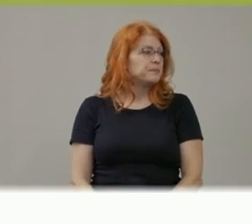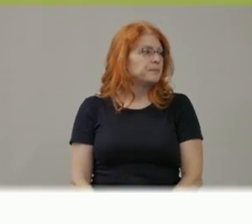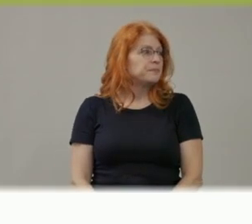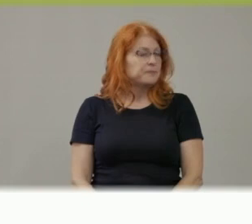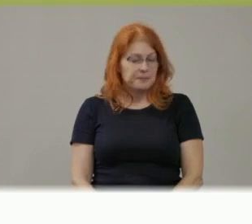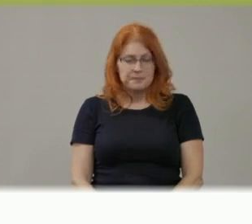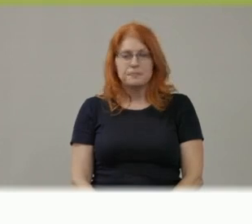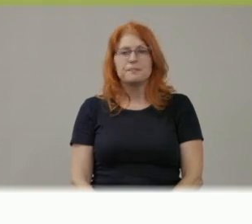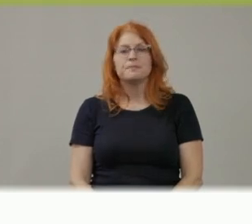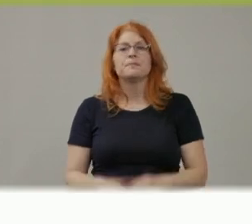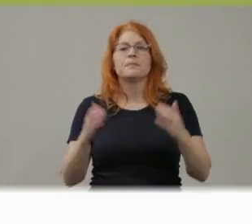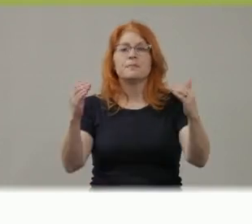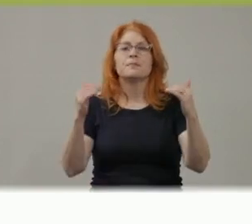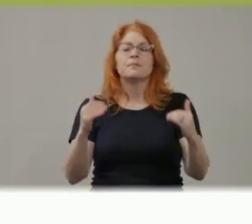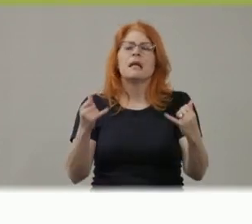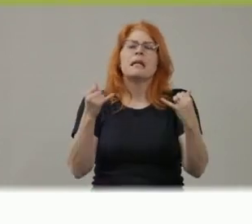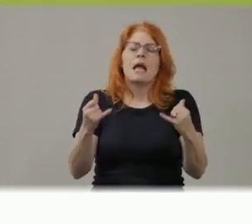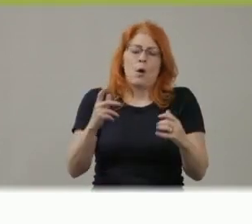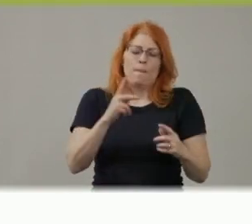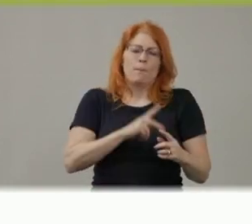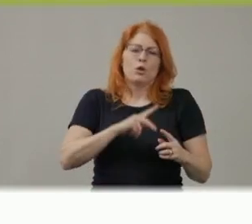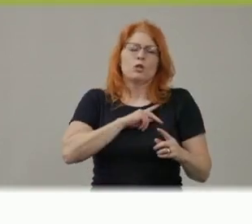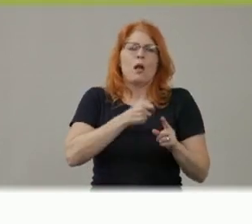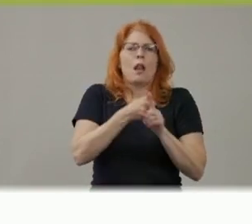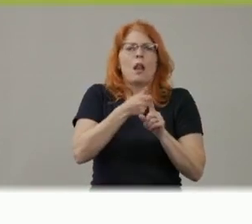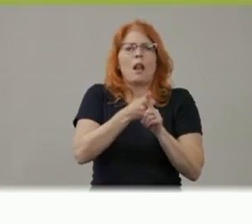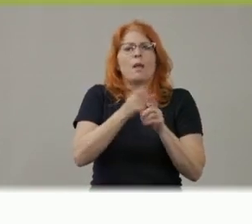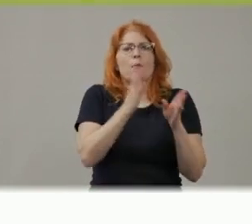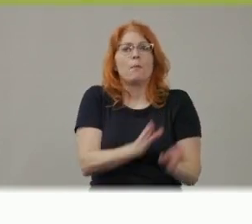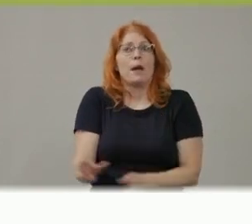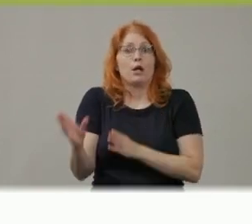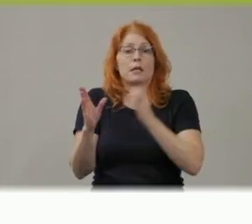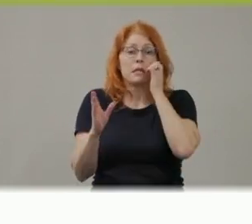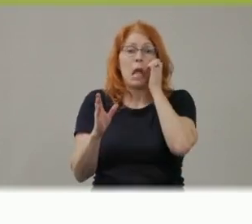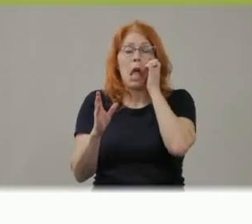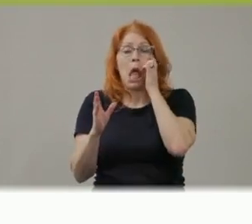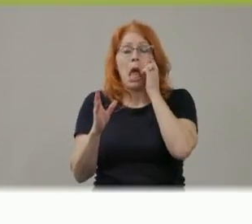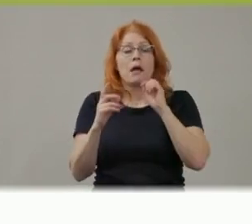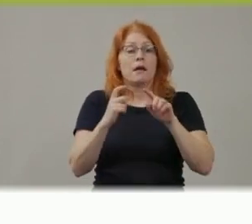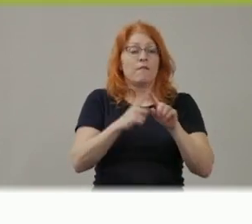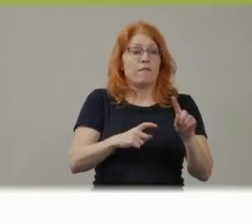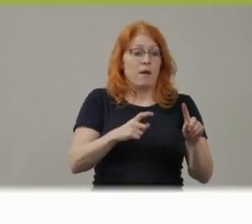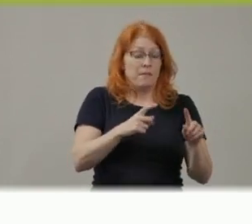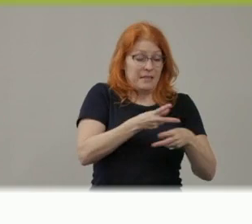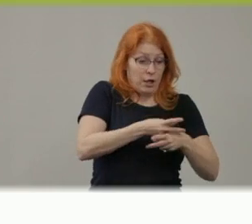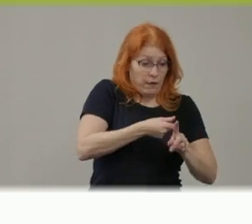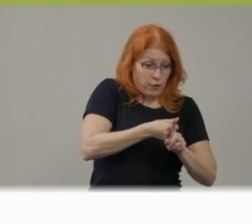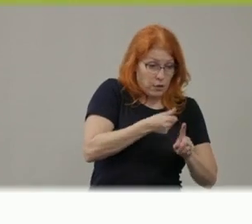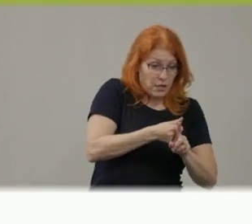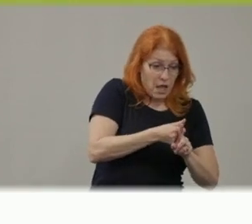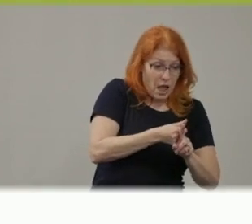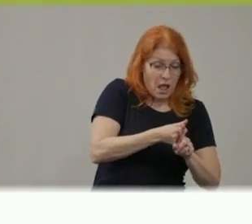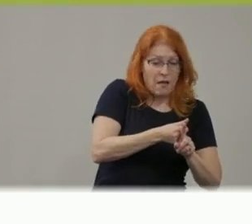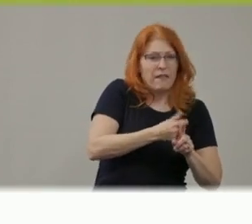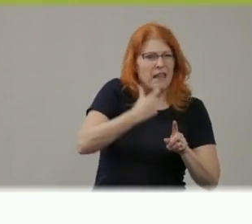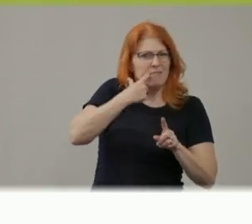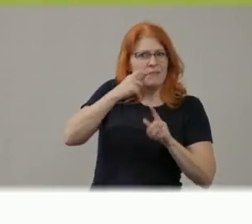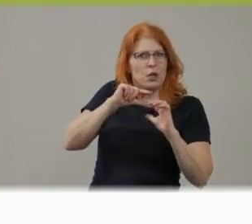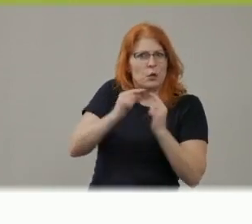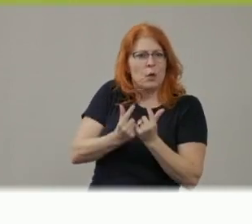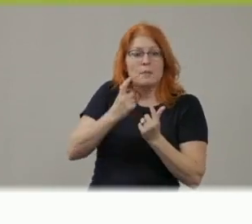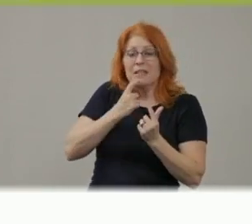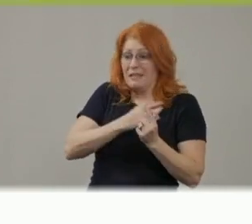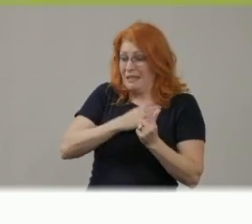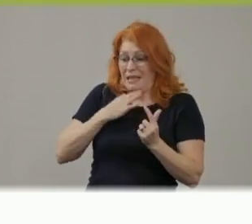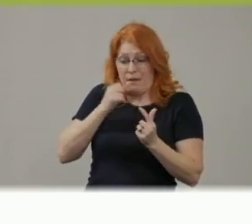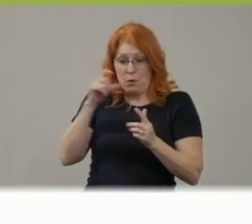And so I want to talk about the personal preparedness side, because going all the way from taking care of yourself, the last group talked about, if our staff